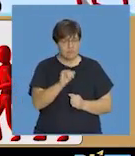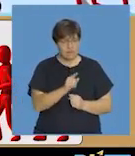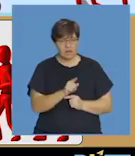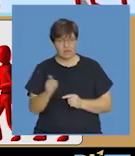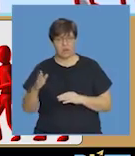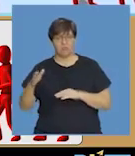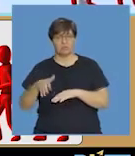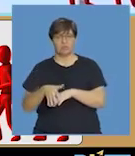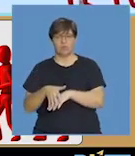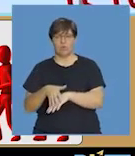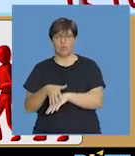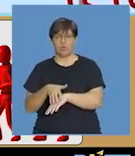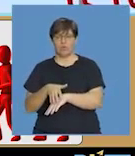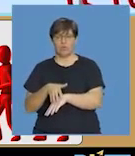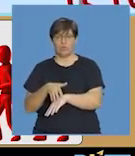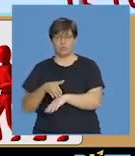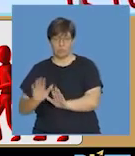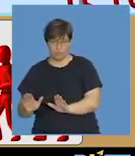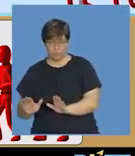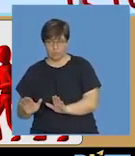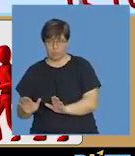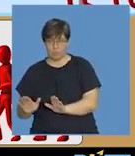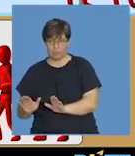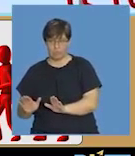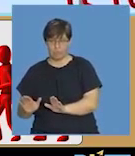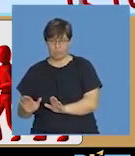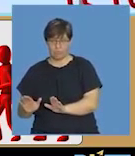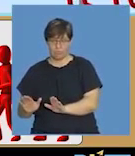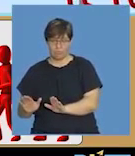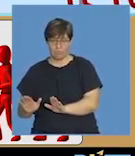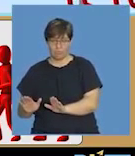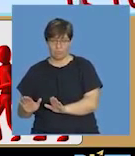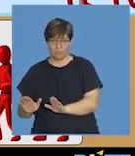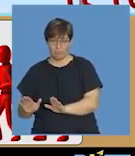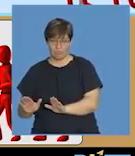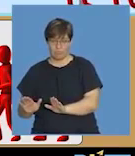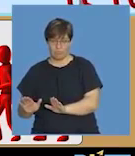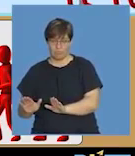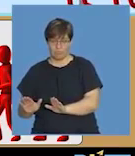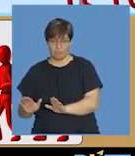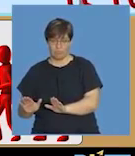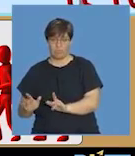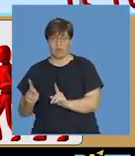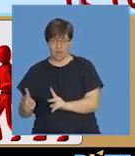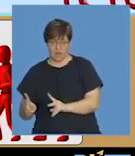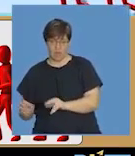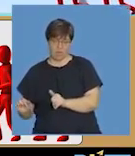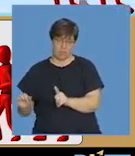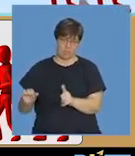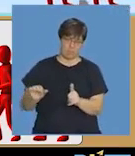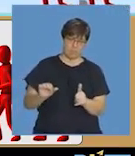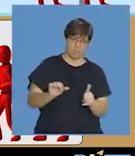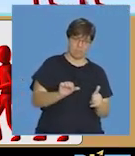slows down, stops. Did you see that? It slowed down, stopped, and now it's